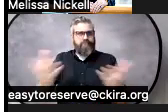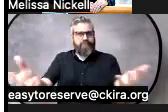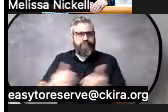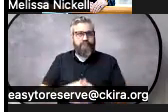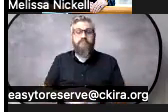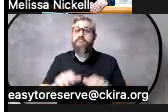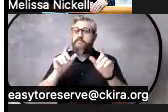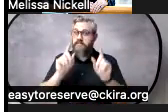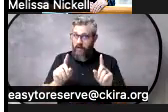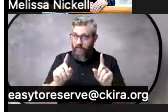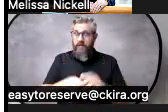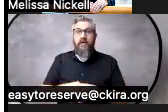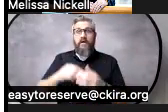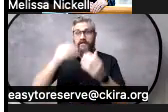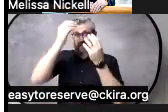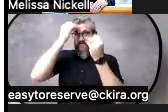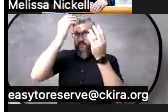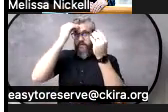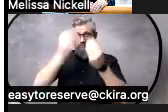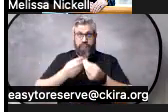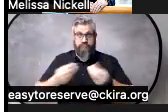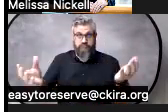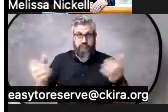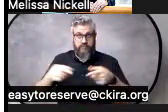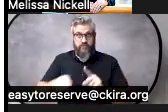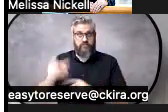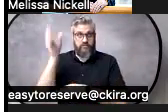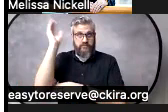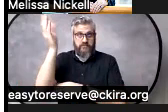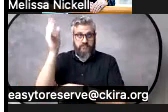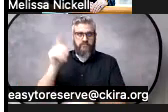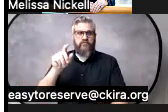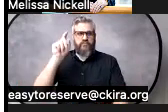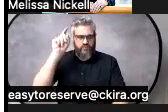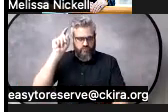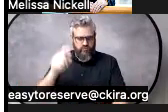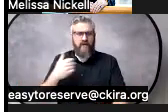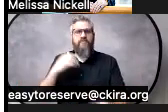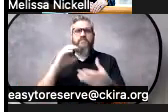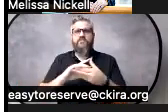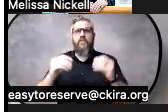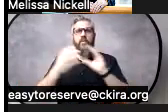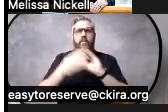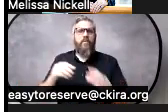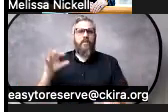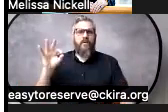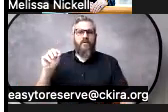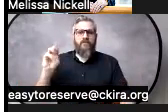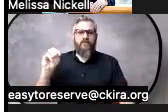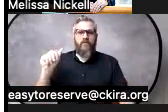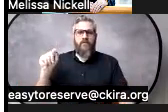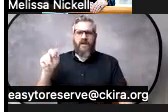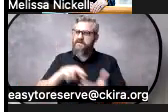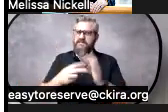Now, the information provided to the audience in a presentation should be in a story format, meaning you need an introduction